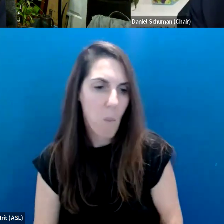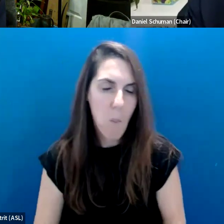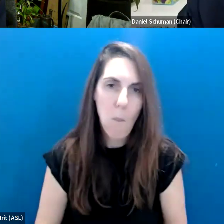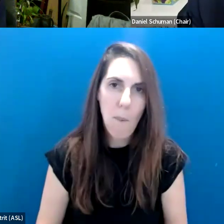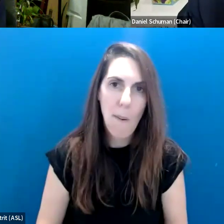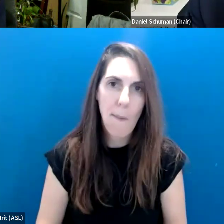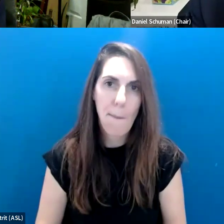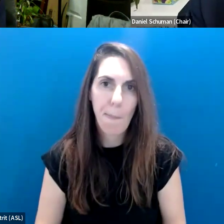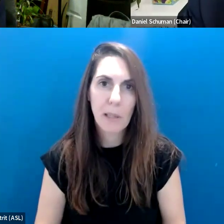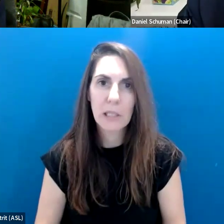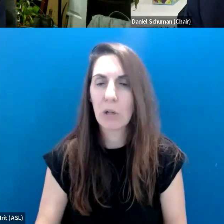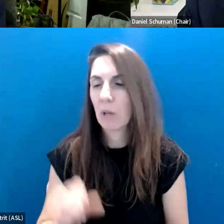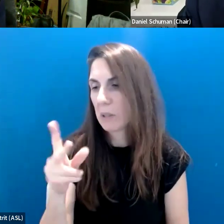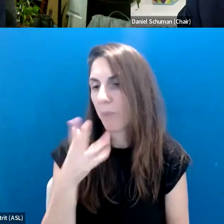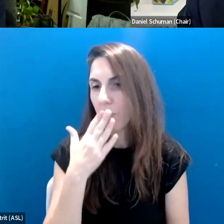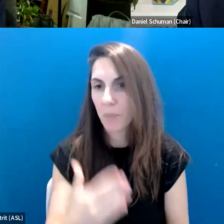Great, thank you.